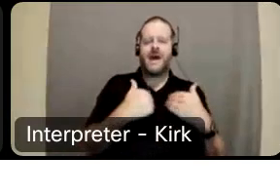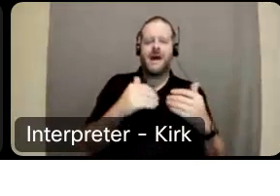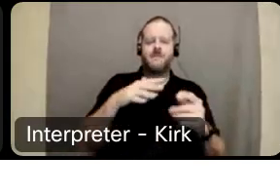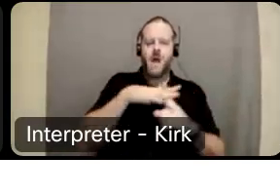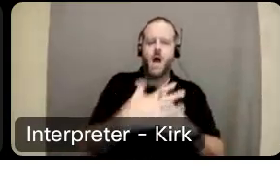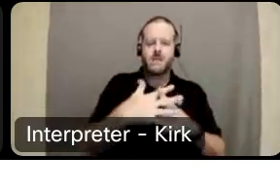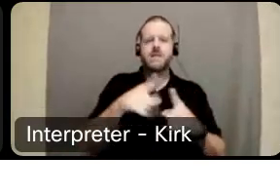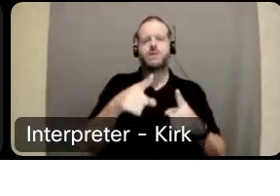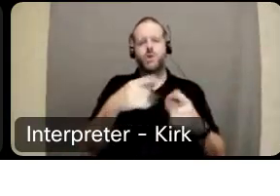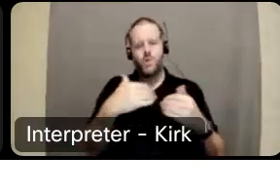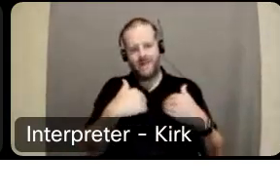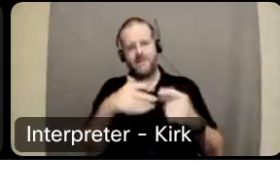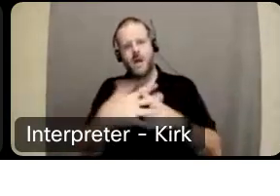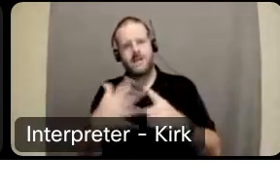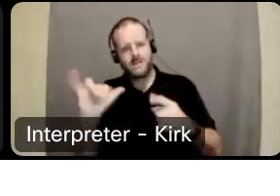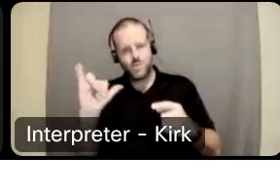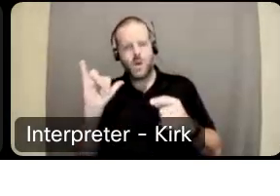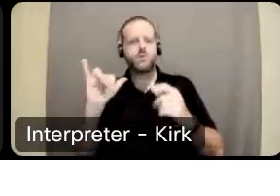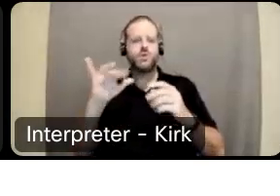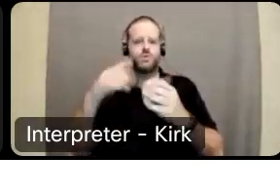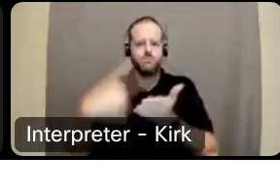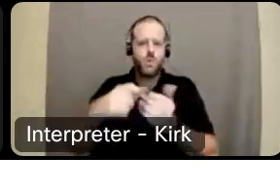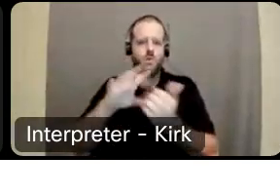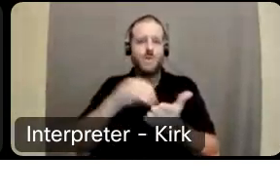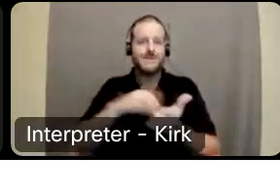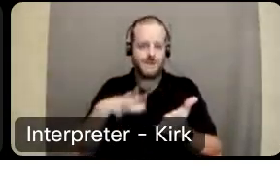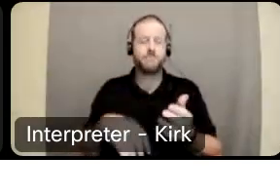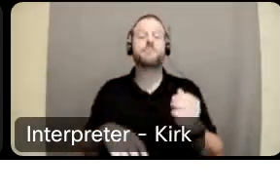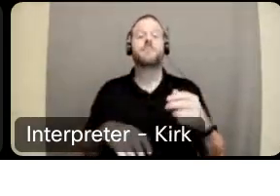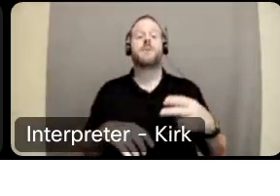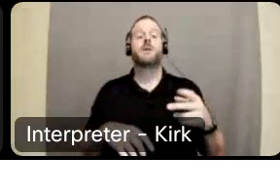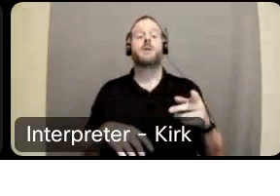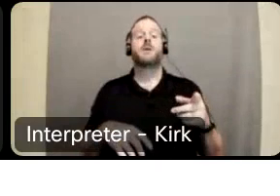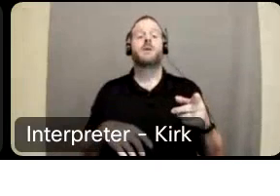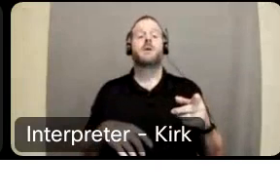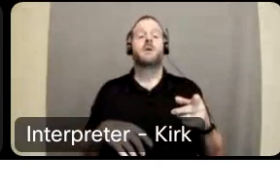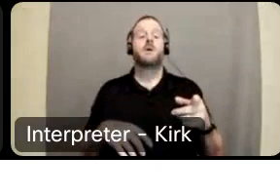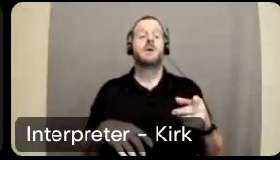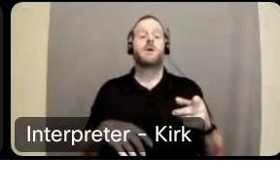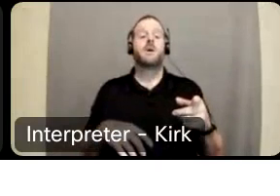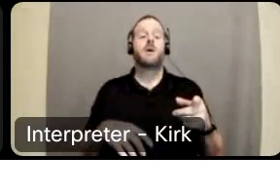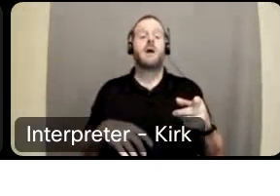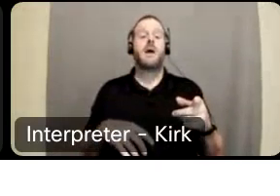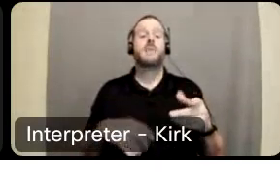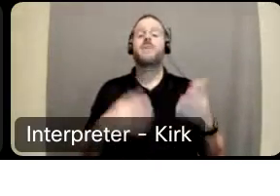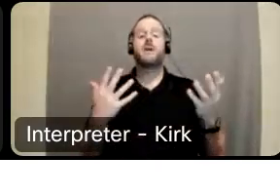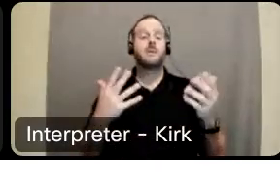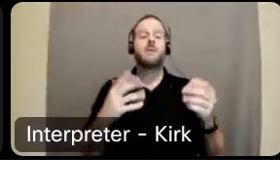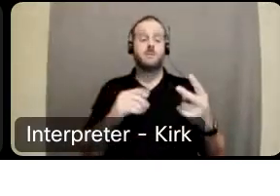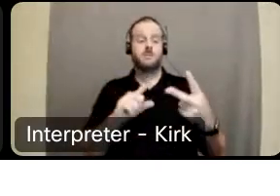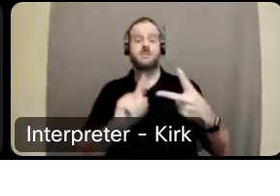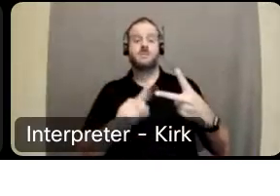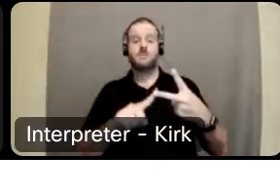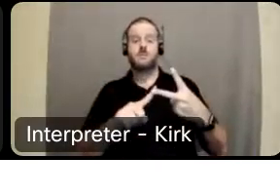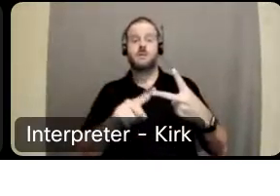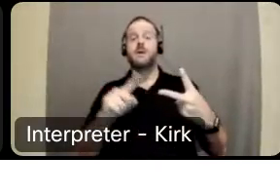you also have that context to talk about with your team. And even outside of the validity of any of the assessments, if there's